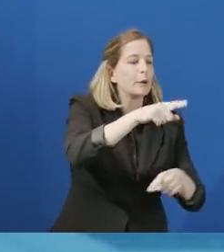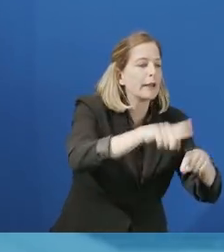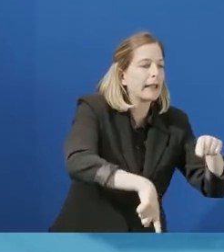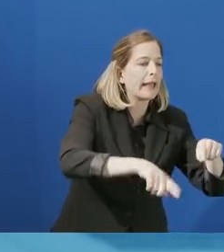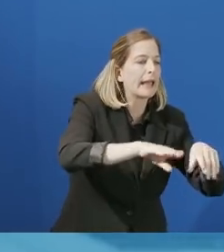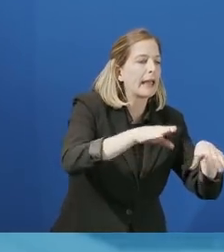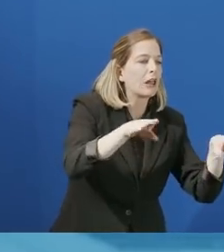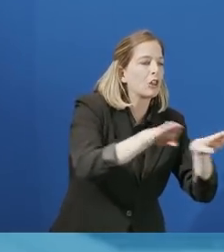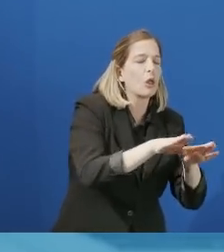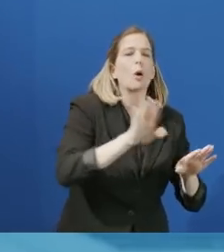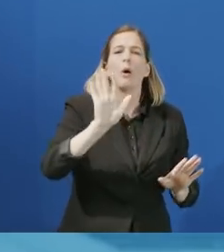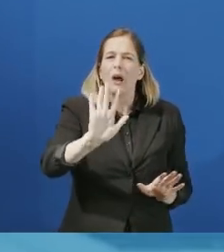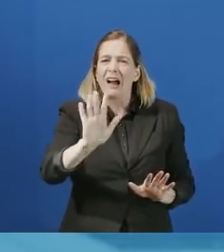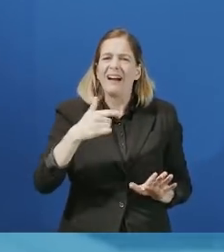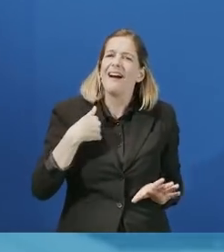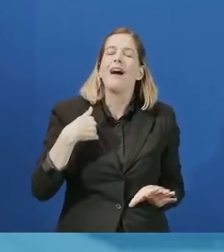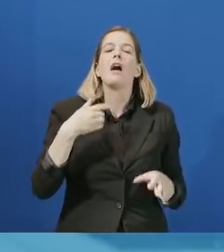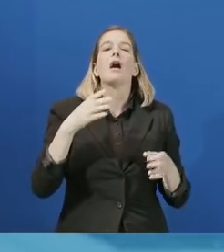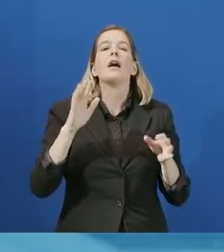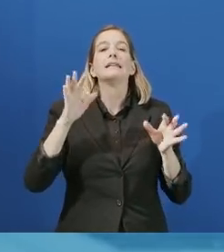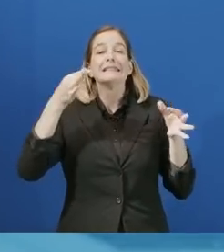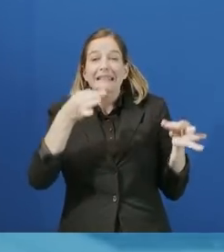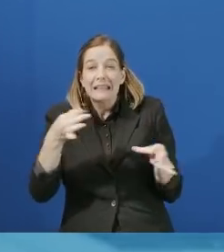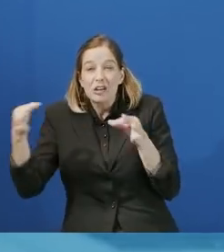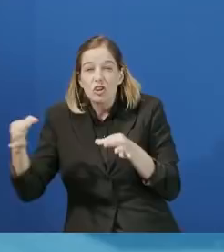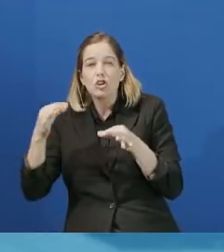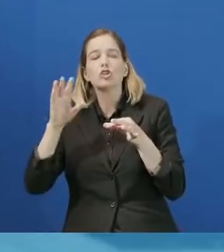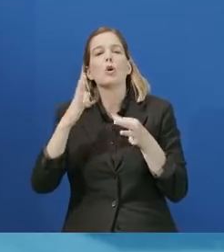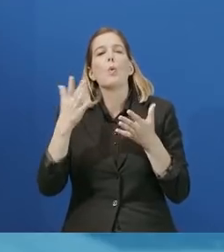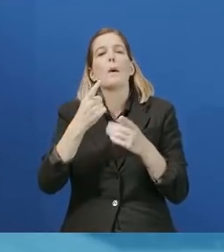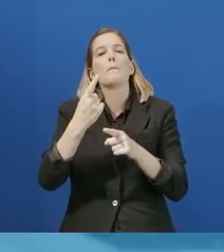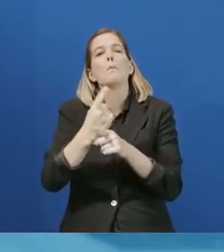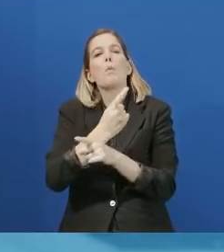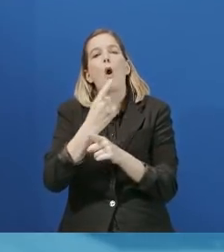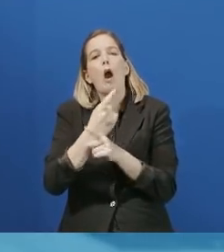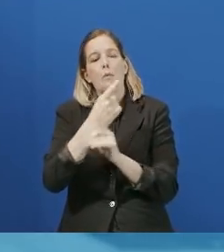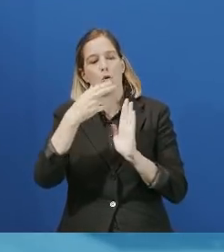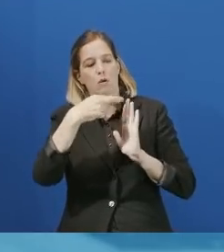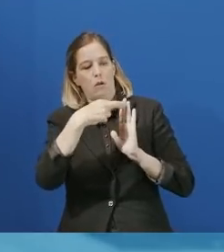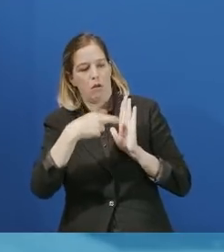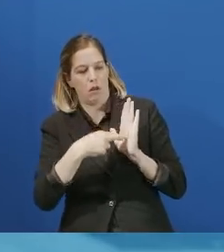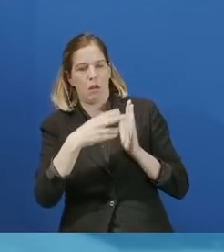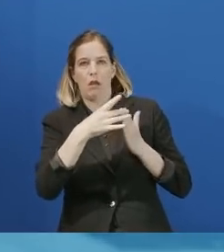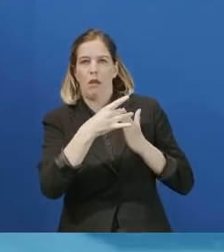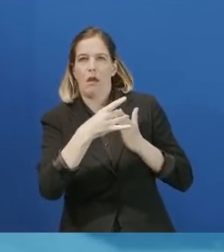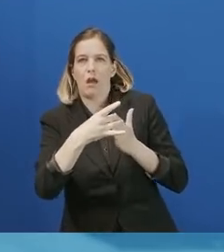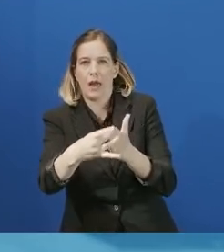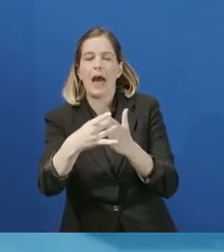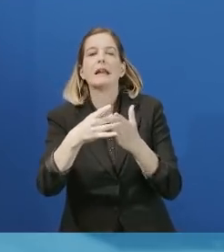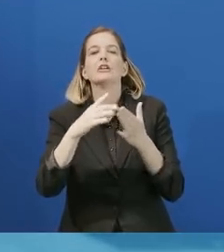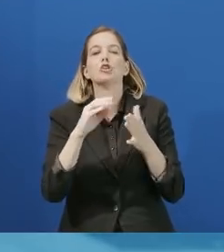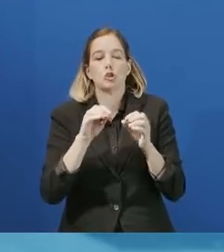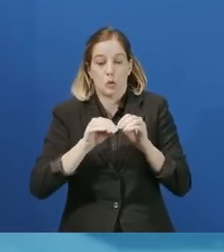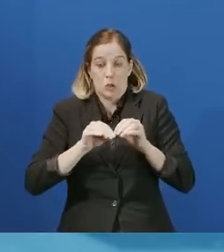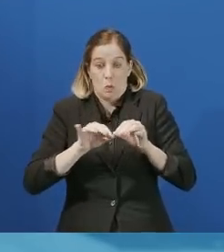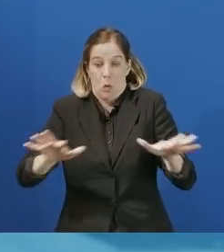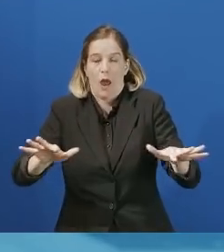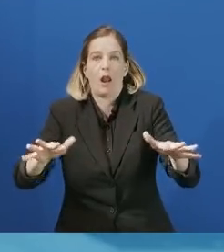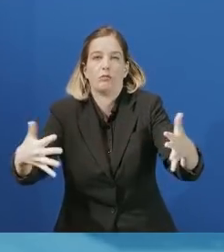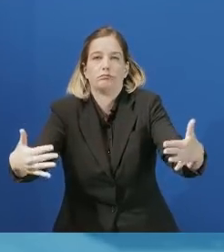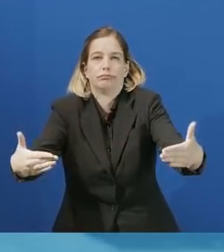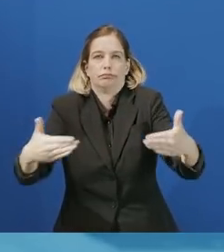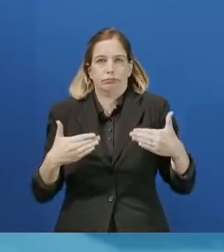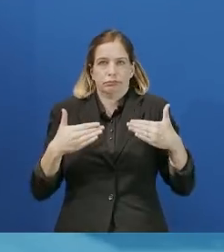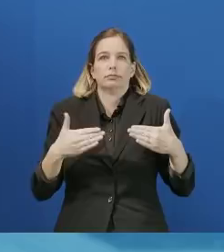proper guidance to slow the spread of this disease. And it's been from the Centers for Disease Control